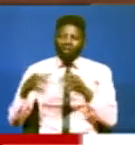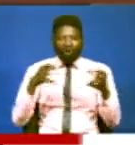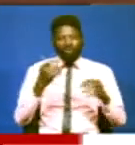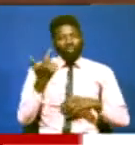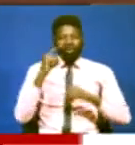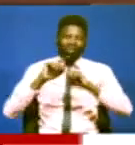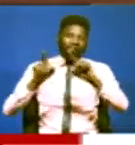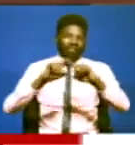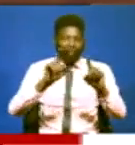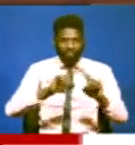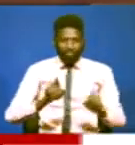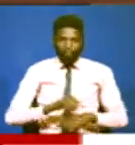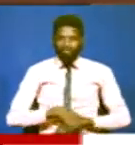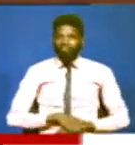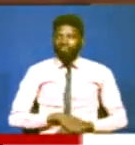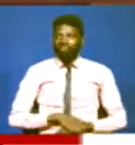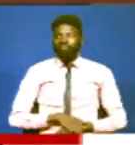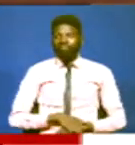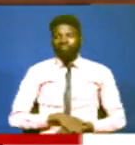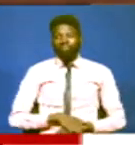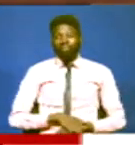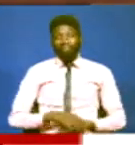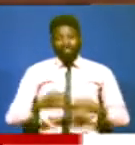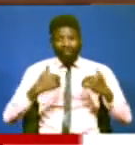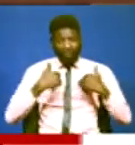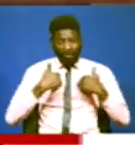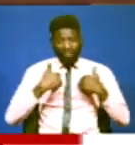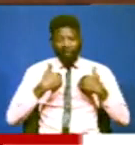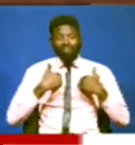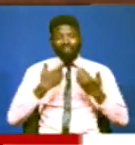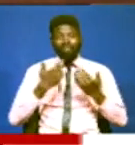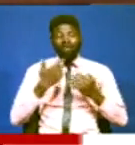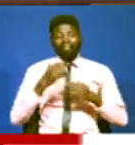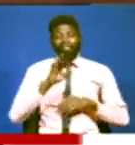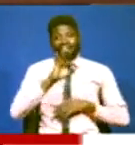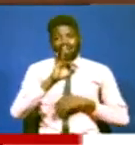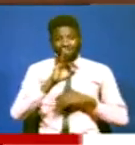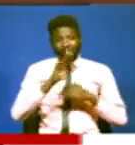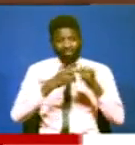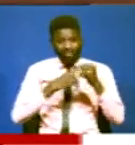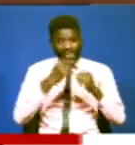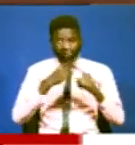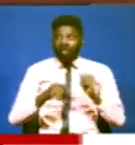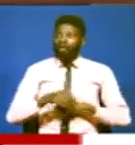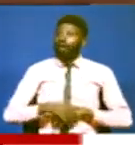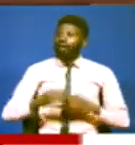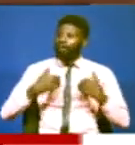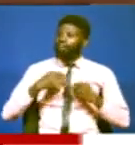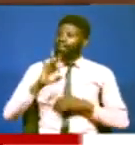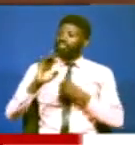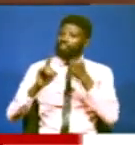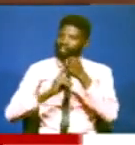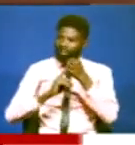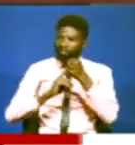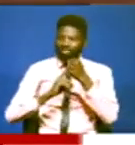Right, and so you are a lawyer of about 37 years of practice. Of 36 practicing certificates. 36 years. Thank you. Practicing